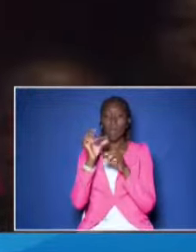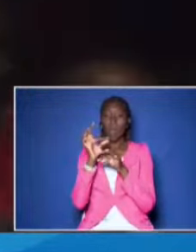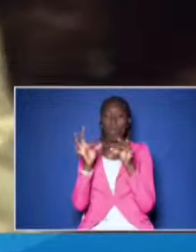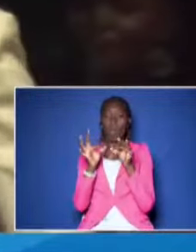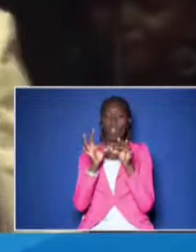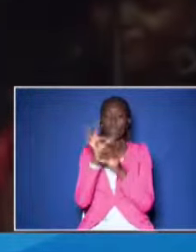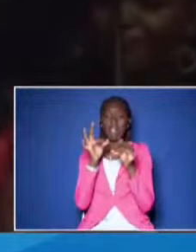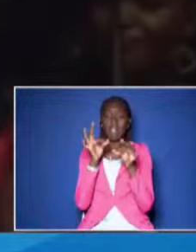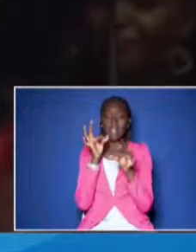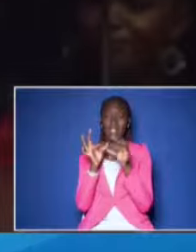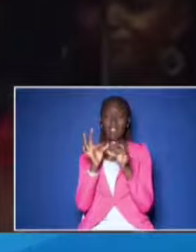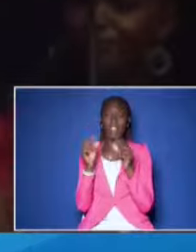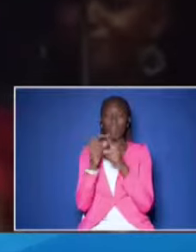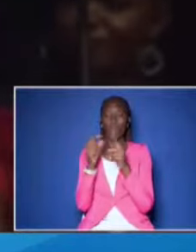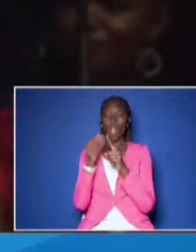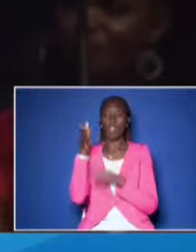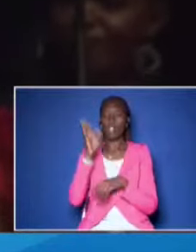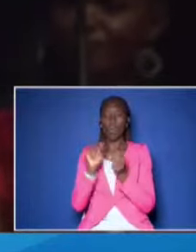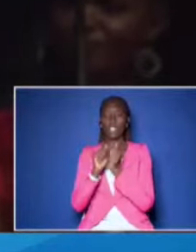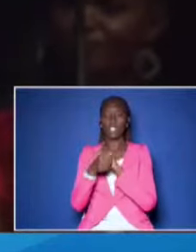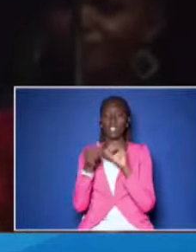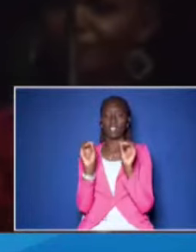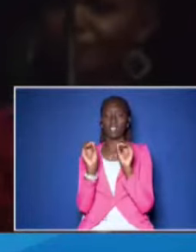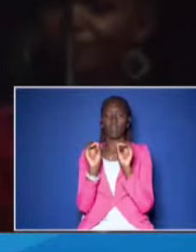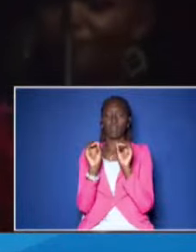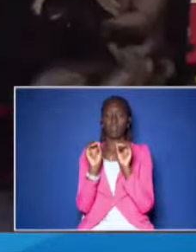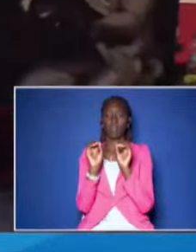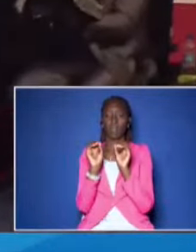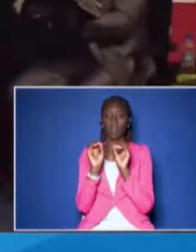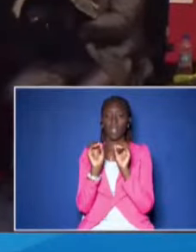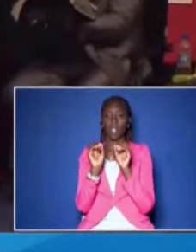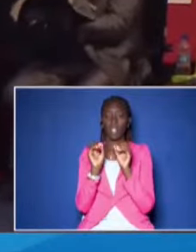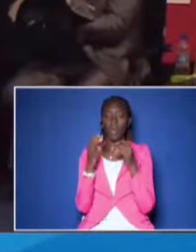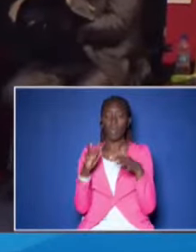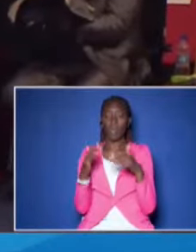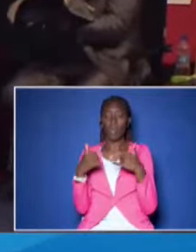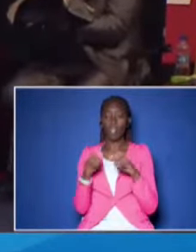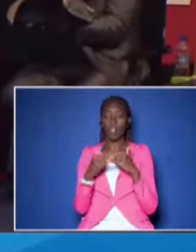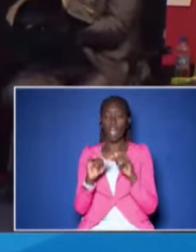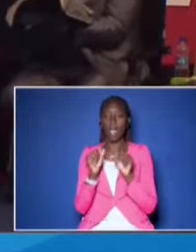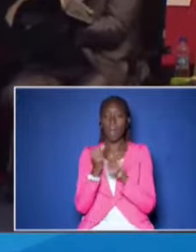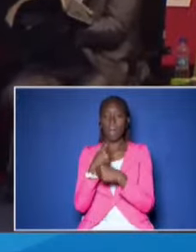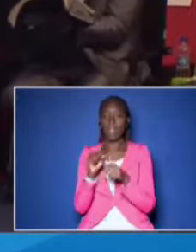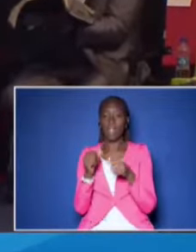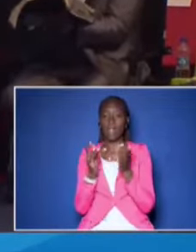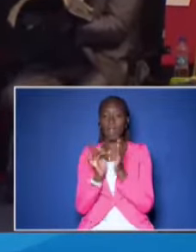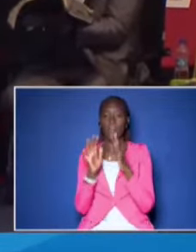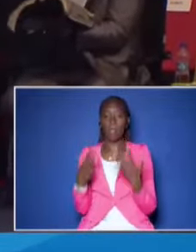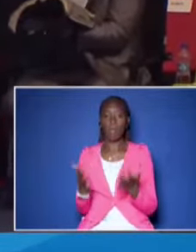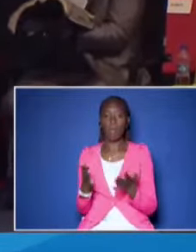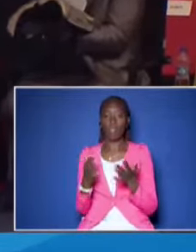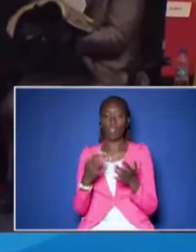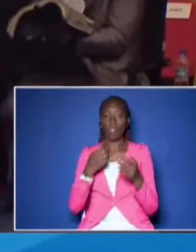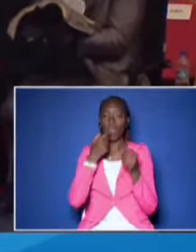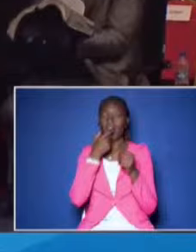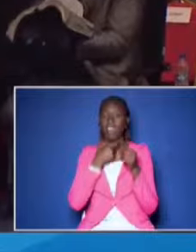God shall I say it again look they're trying to make the Bible fit the